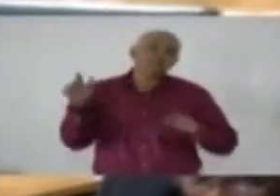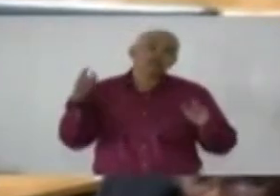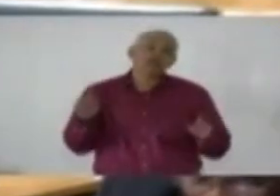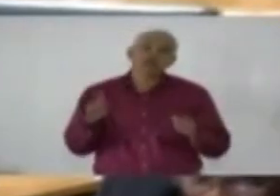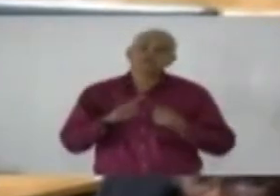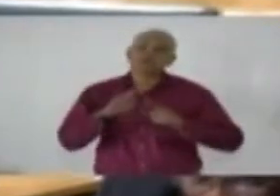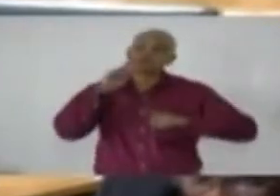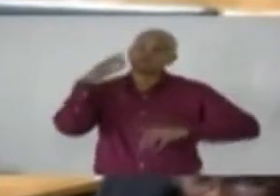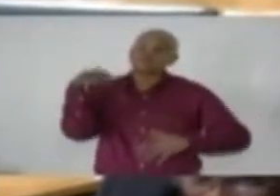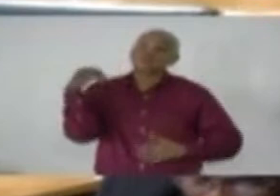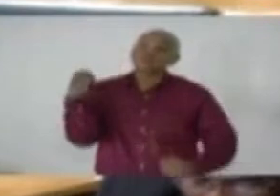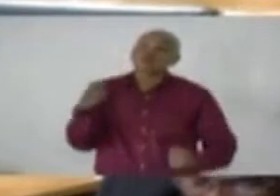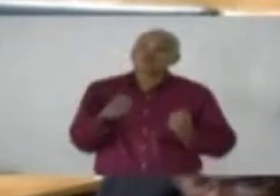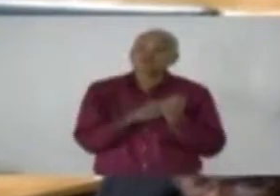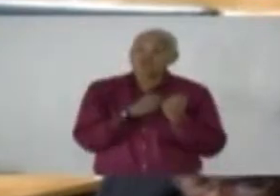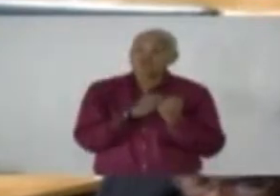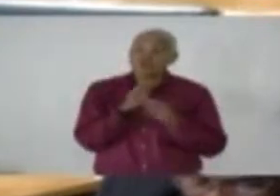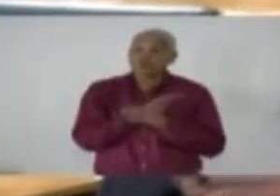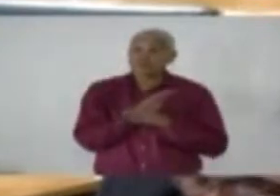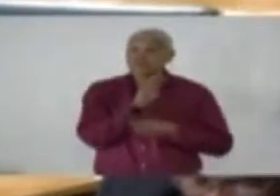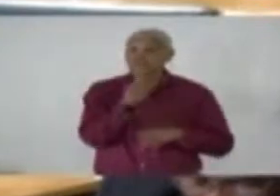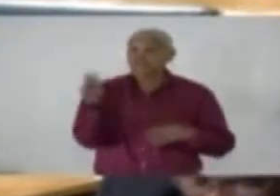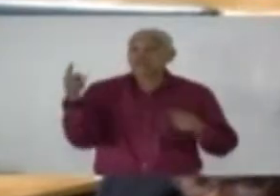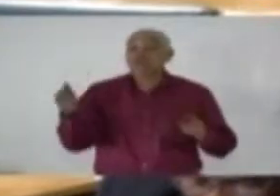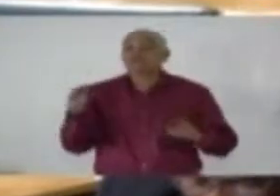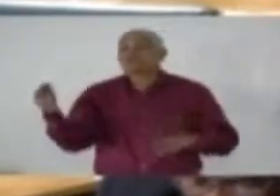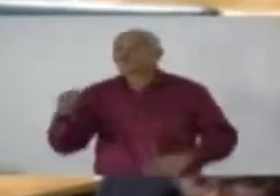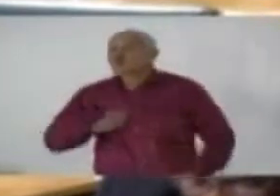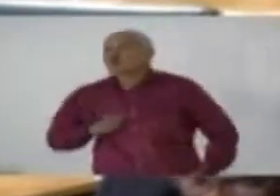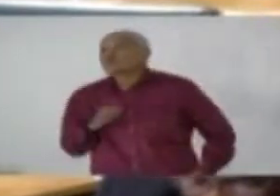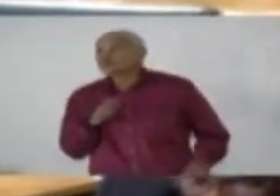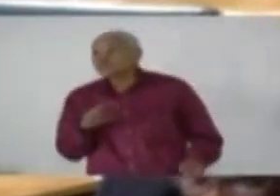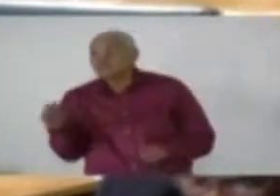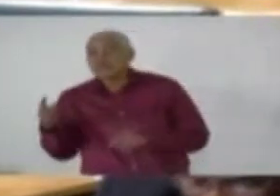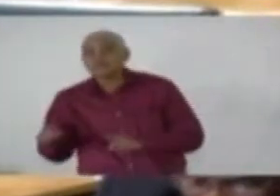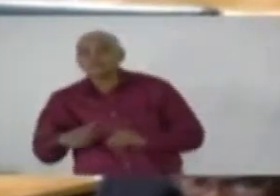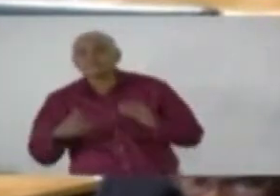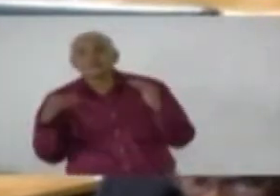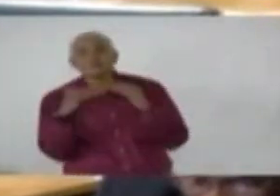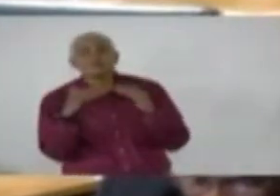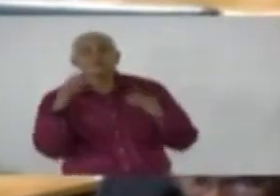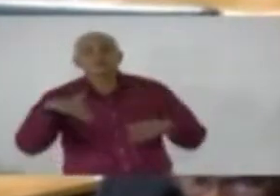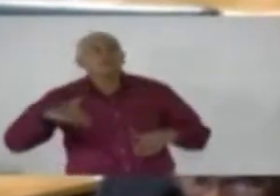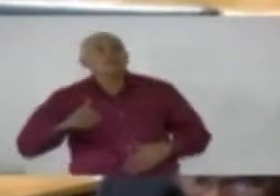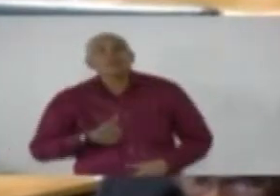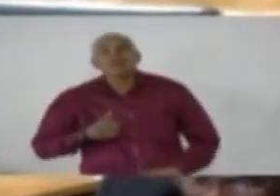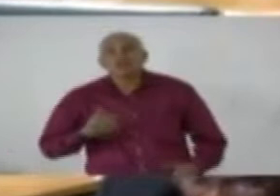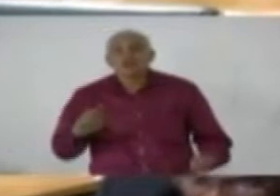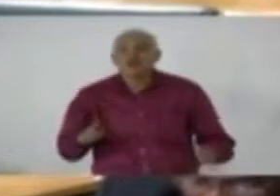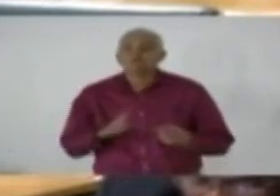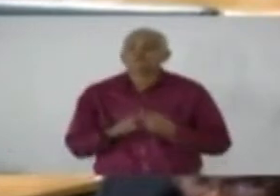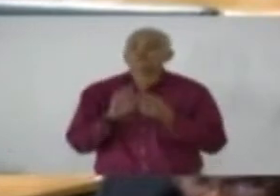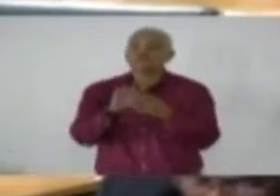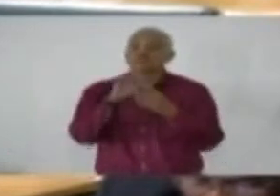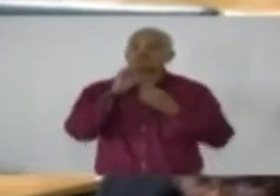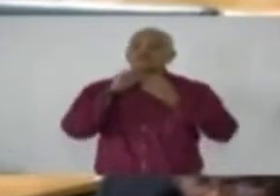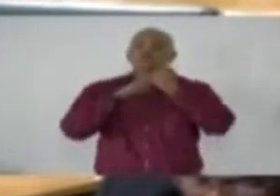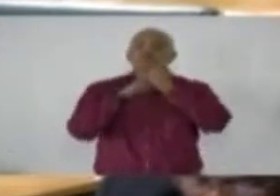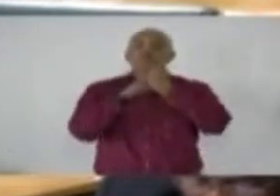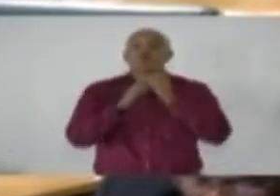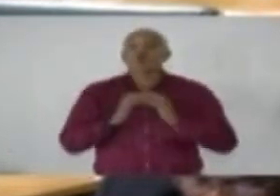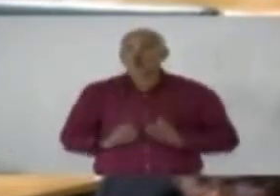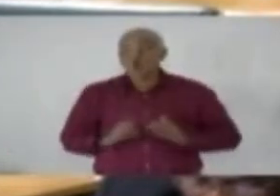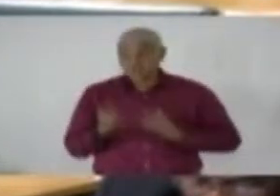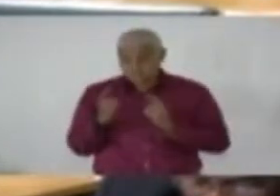and strongly so, and no apology so, I am equally unapologetic about supporting